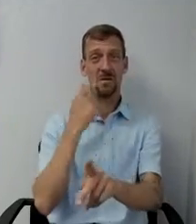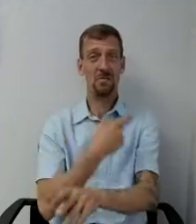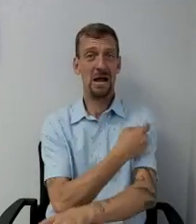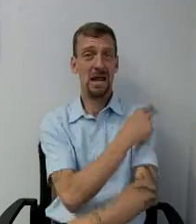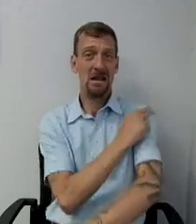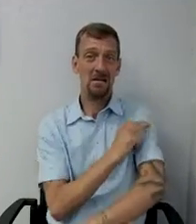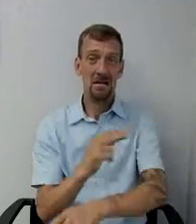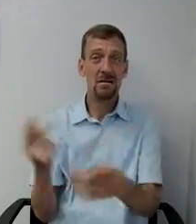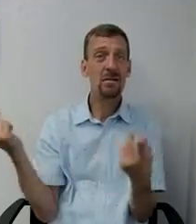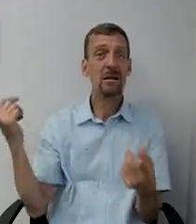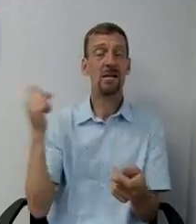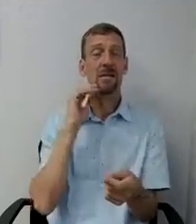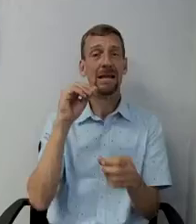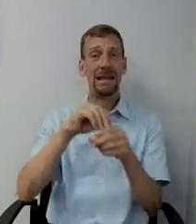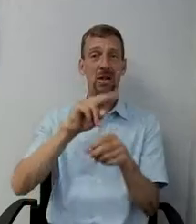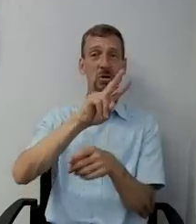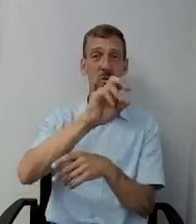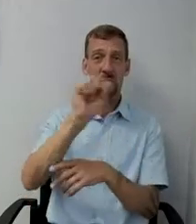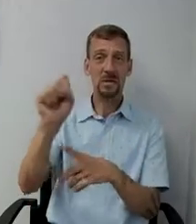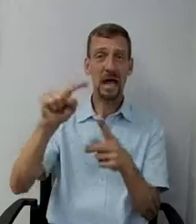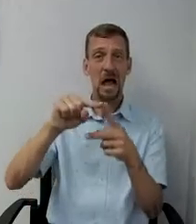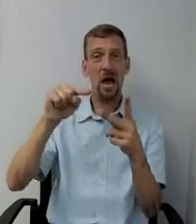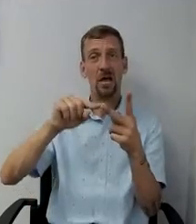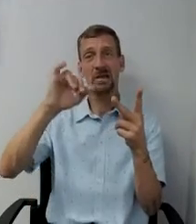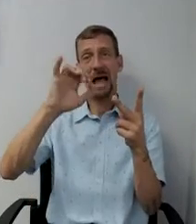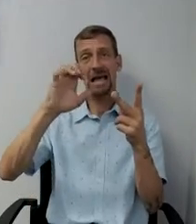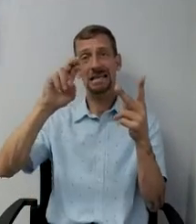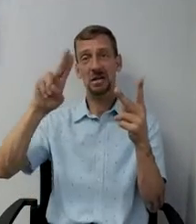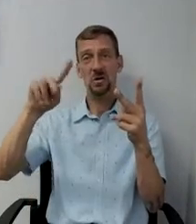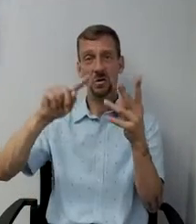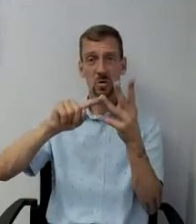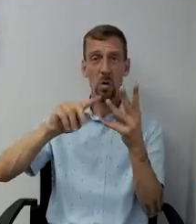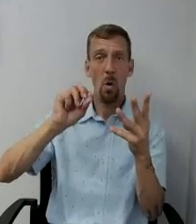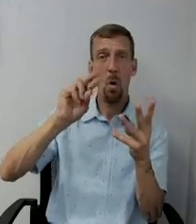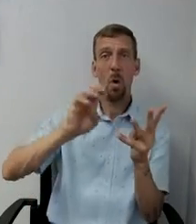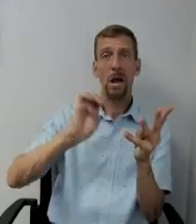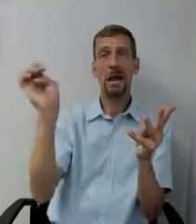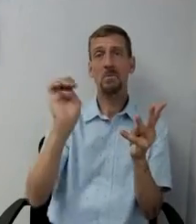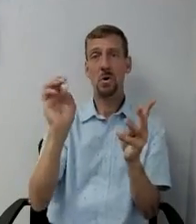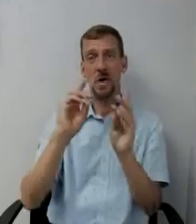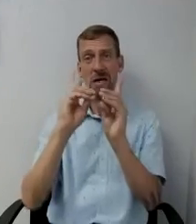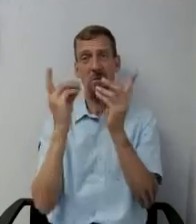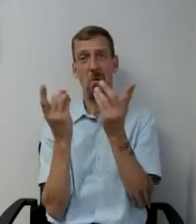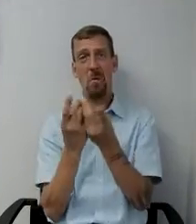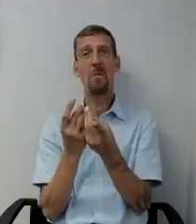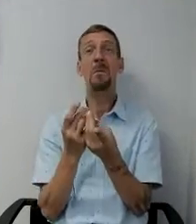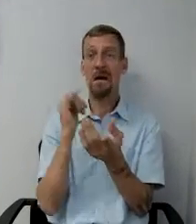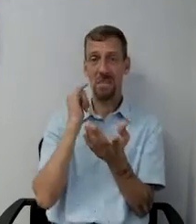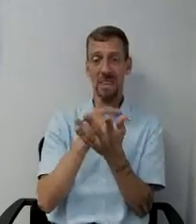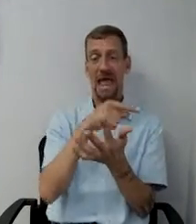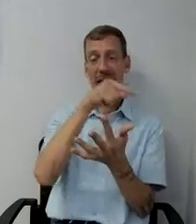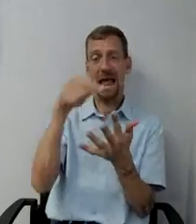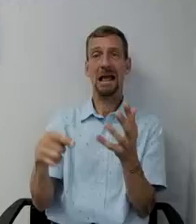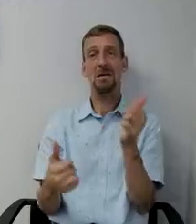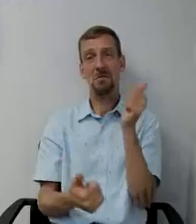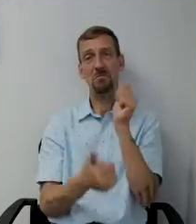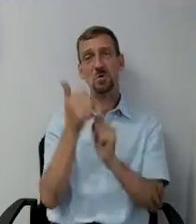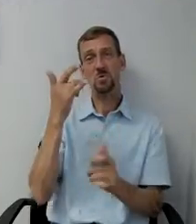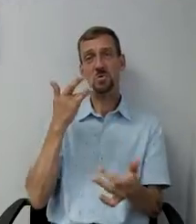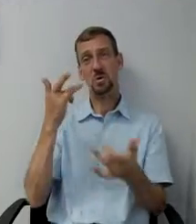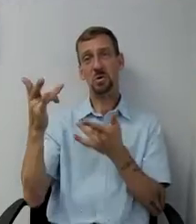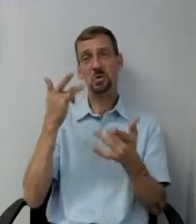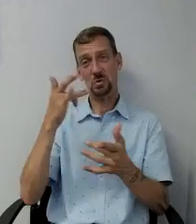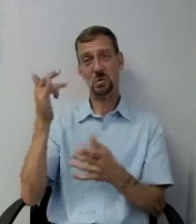on 2 South or in the ICU or in the emergency department. Those that we were most concerned with.